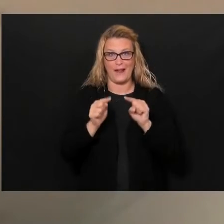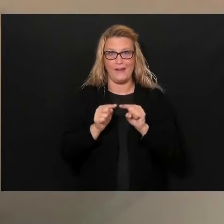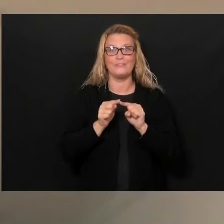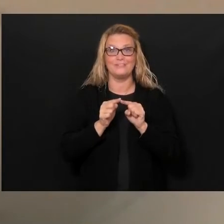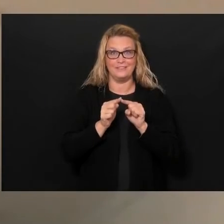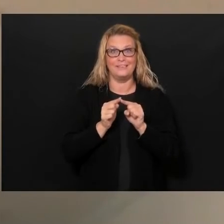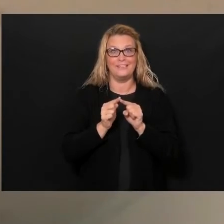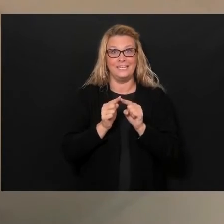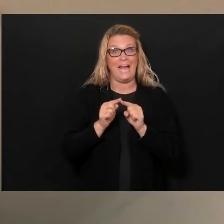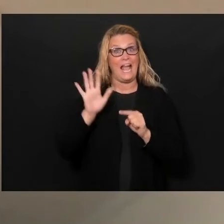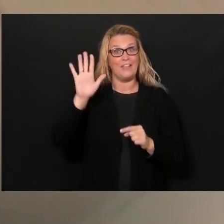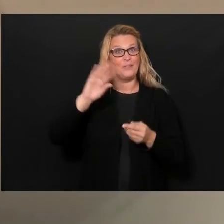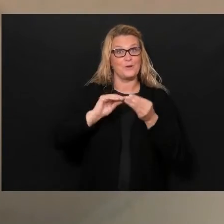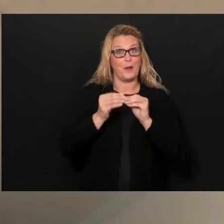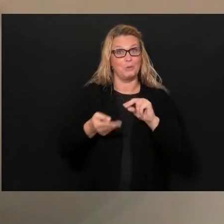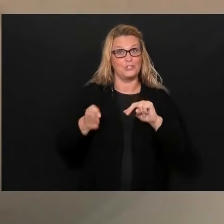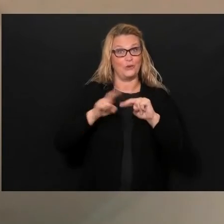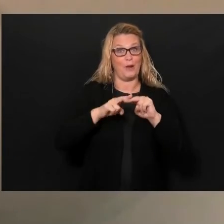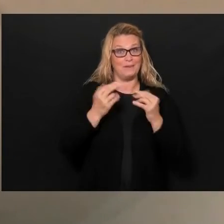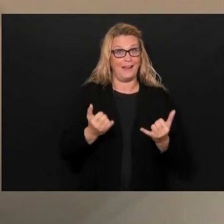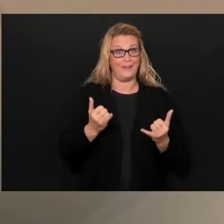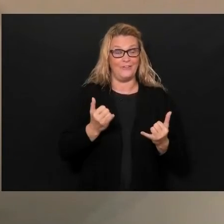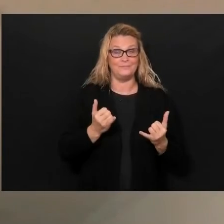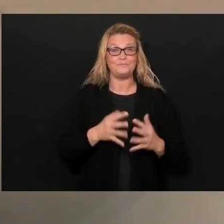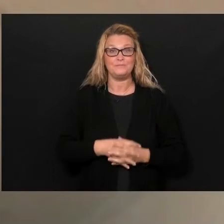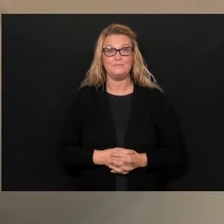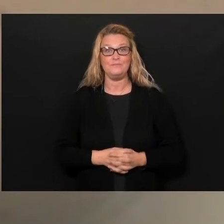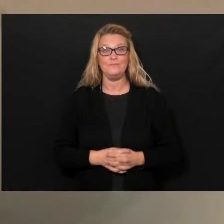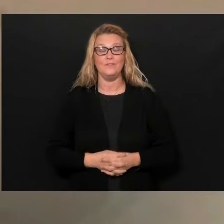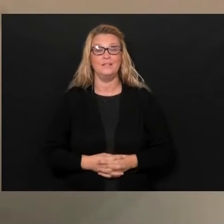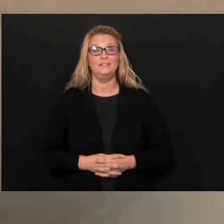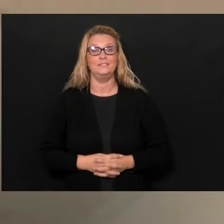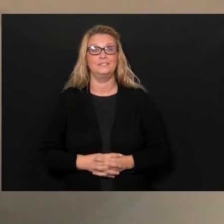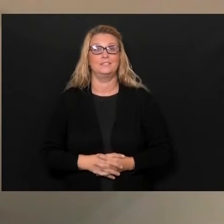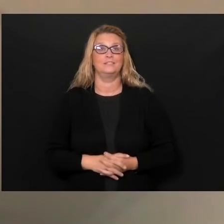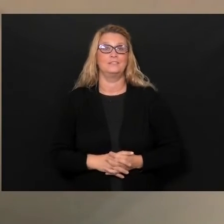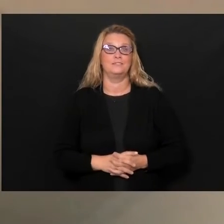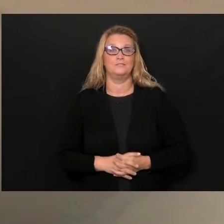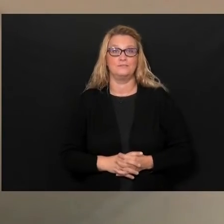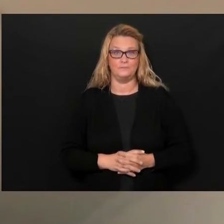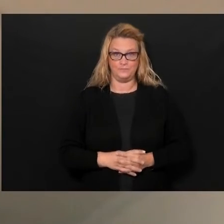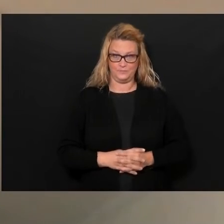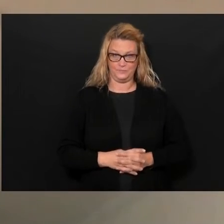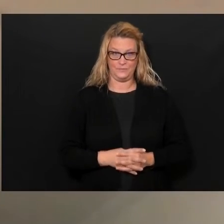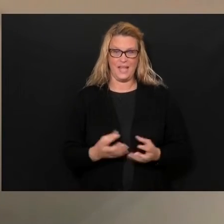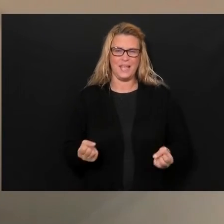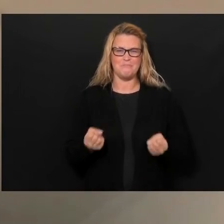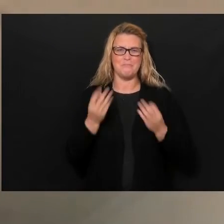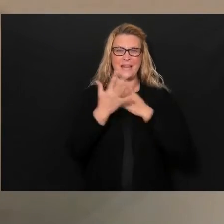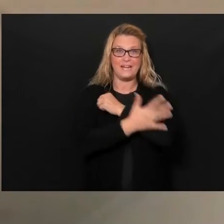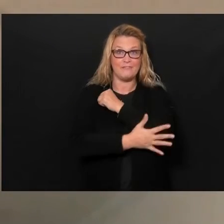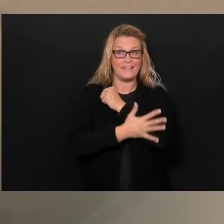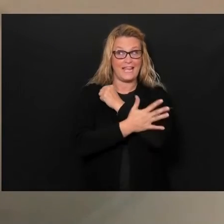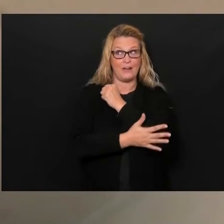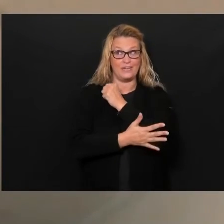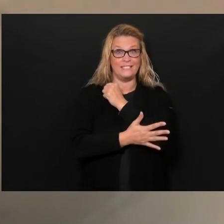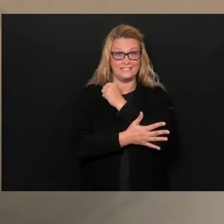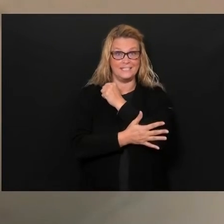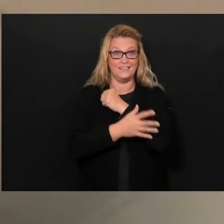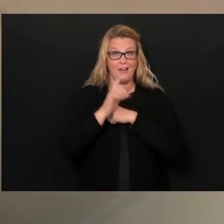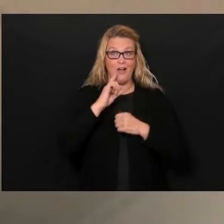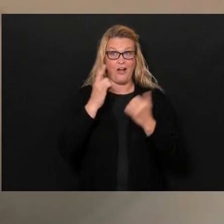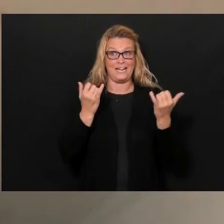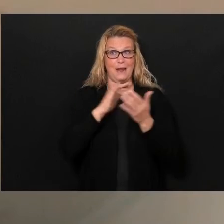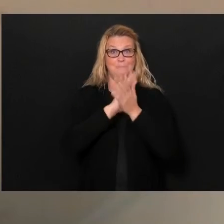governor and I have both talked about going up. In many of our counties, we are getting into the red area,